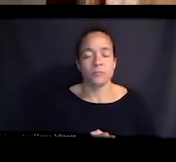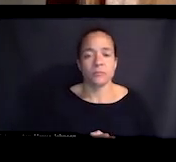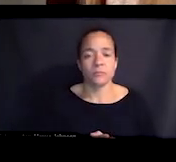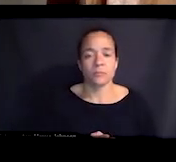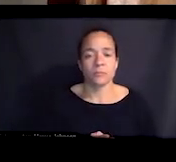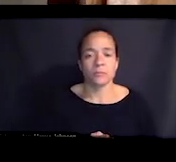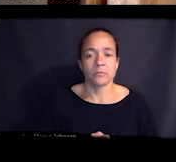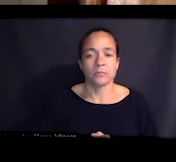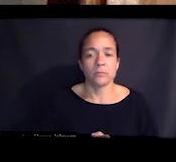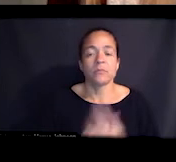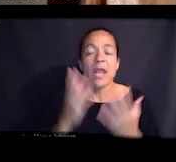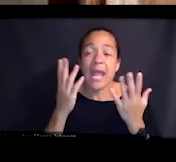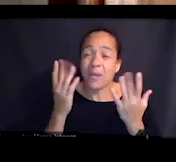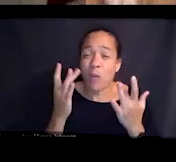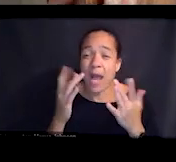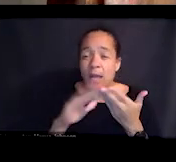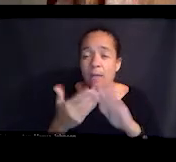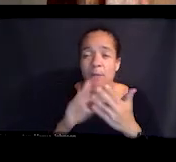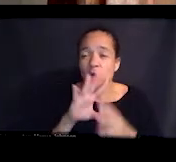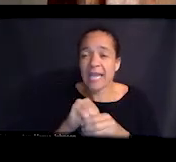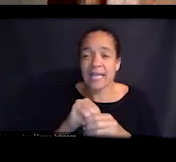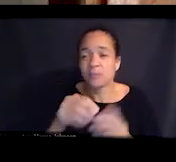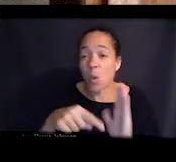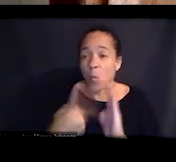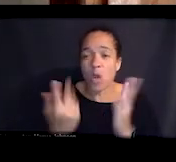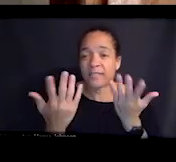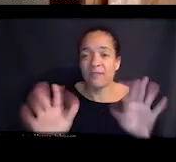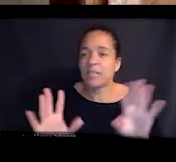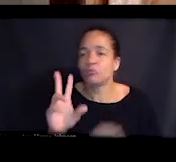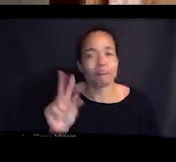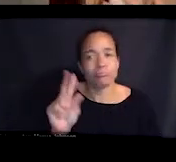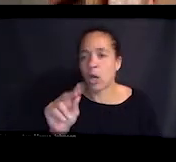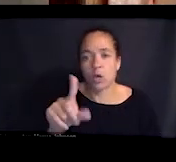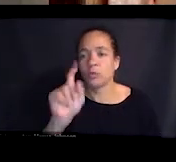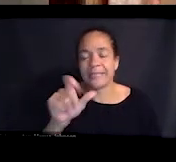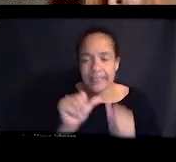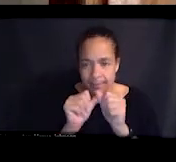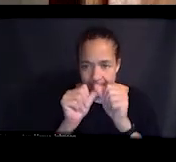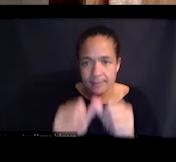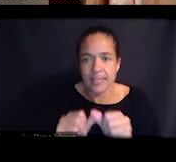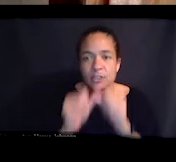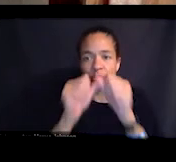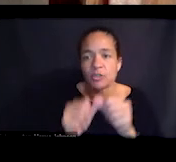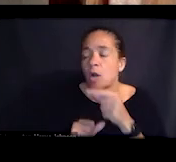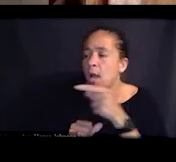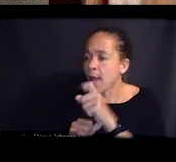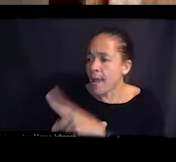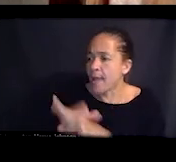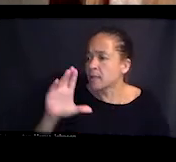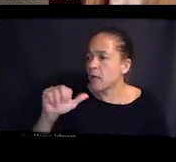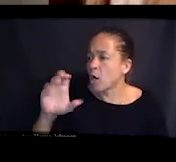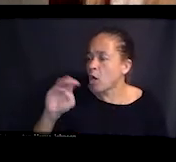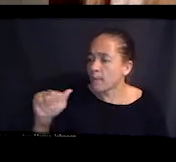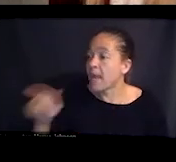should not just be a one-time project, that it needs to be an ongoing initiative. Karma, as a resident, as well as, you know, kind